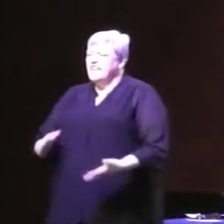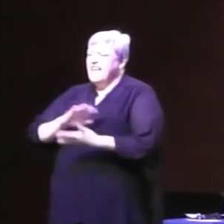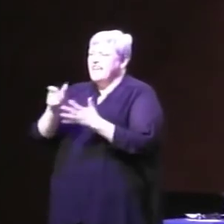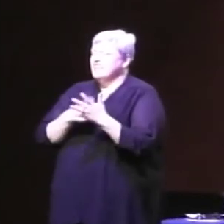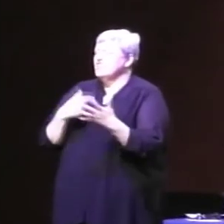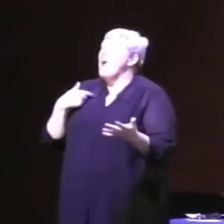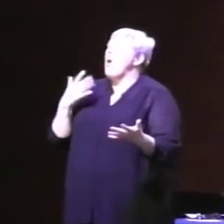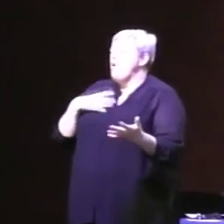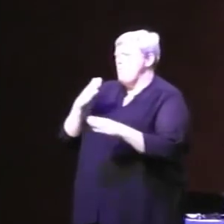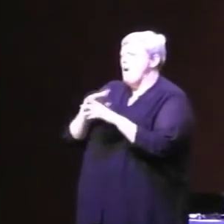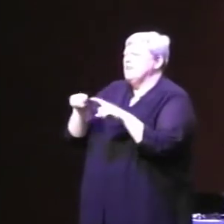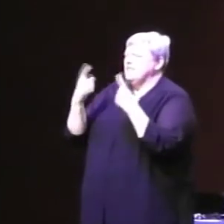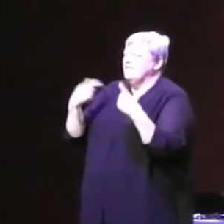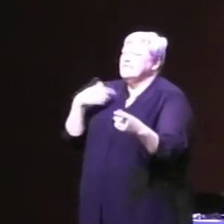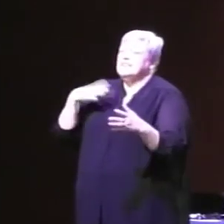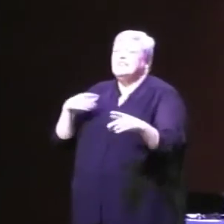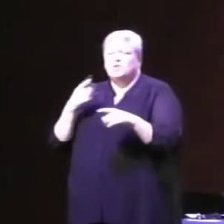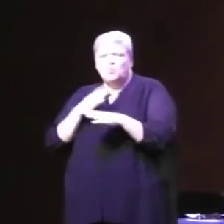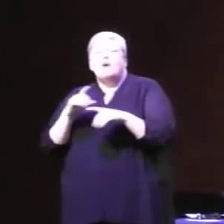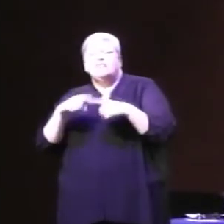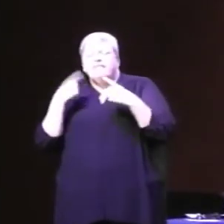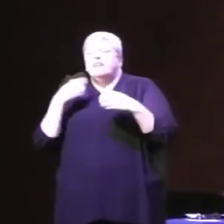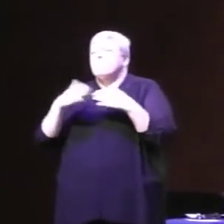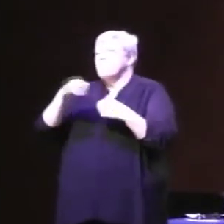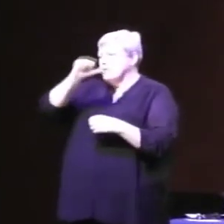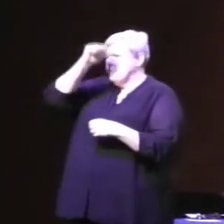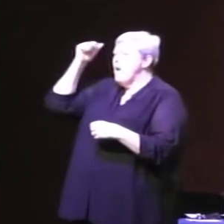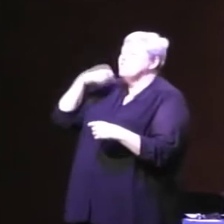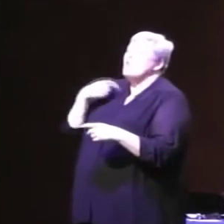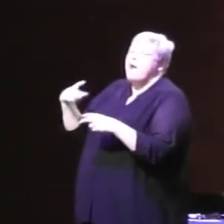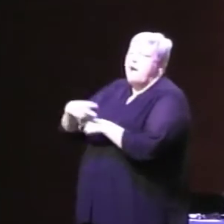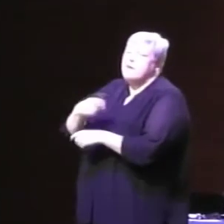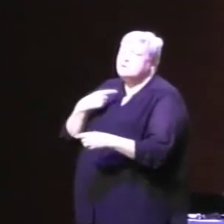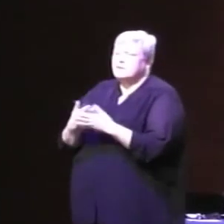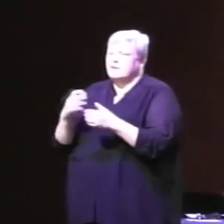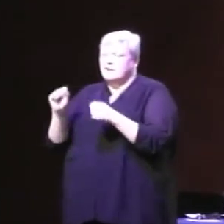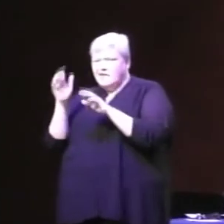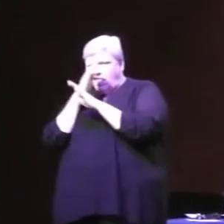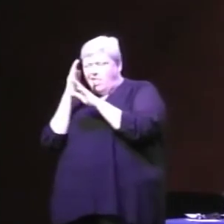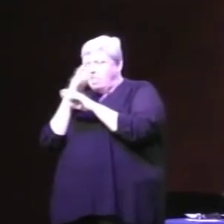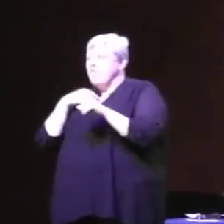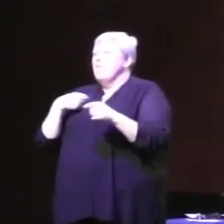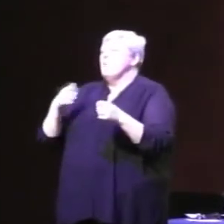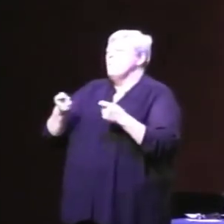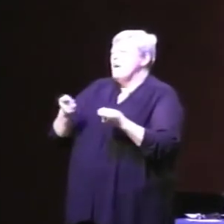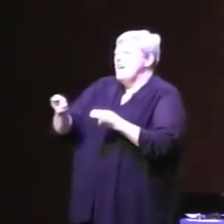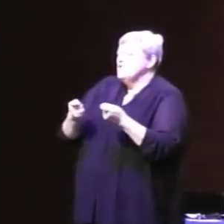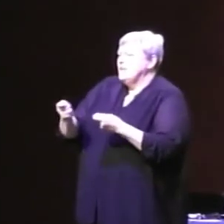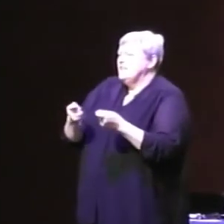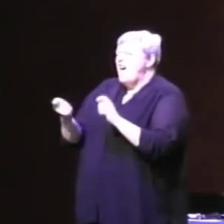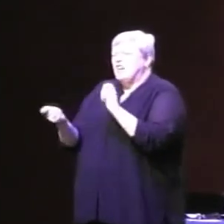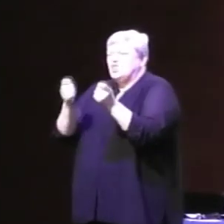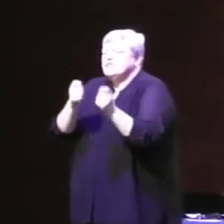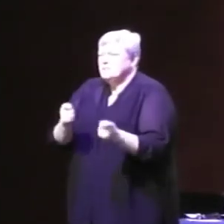work differently, the need to work smarter, and where cuts are often carried out under the cover of management adjustments which provide